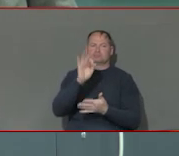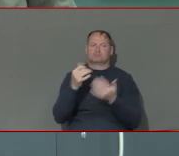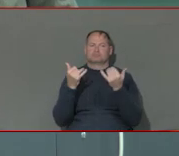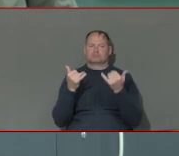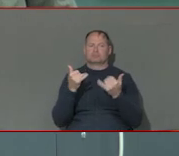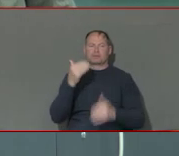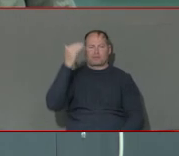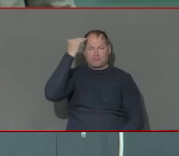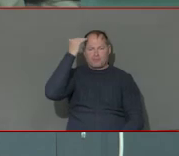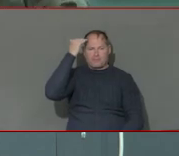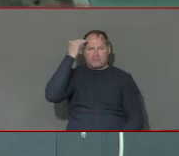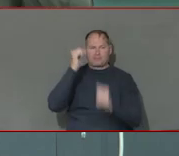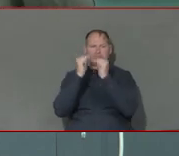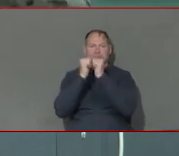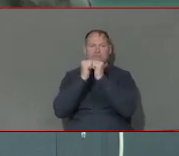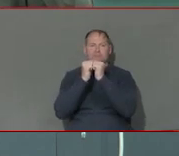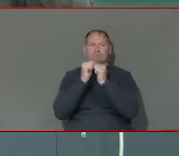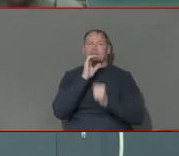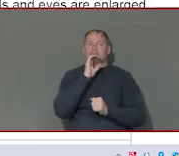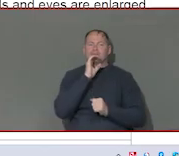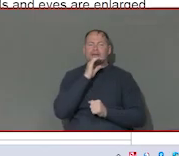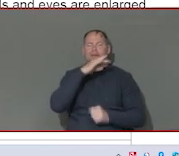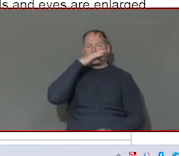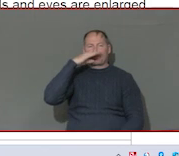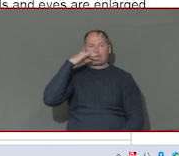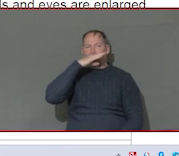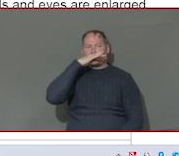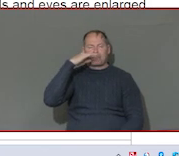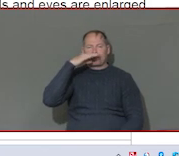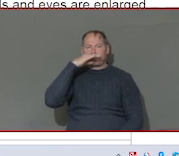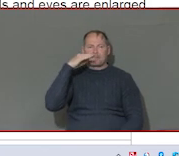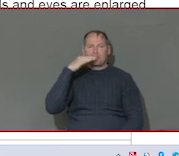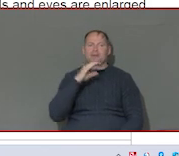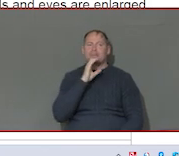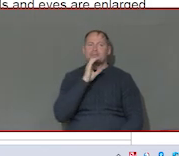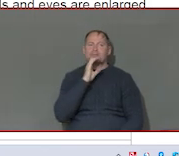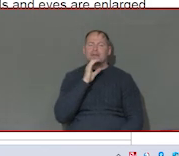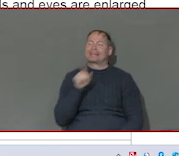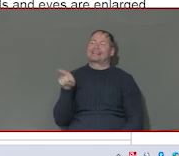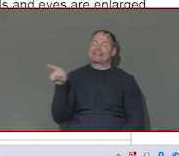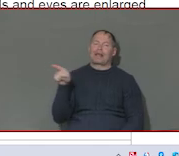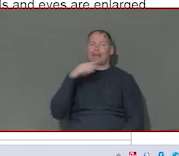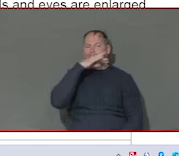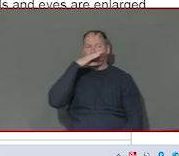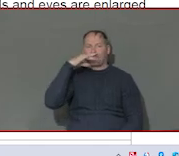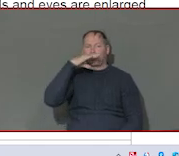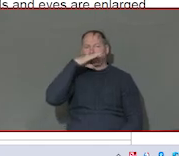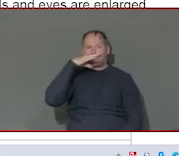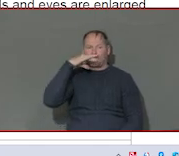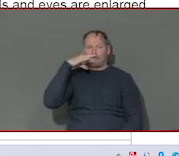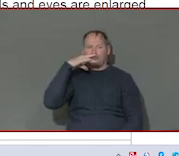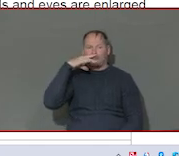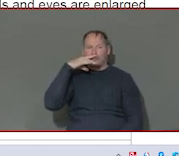olfactory brain centers are reduced, meaning the sense of smell of us as well as the great apes, it